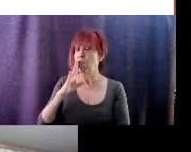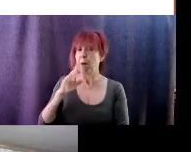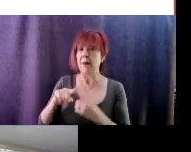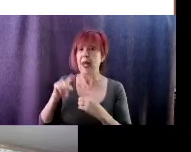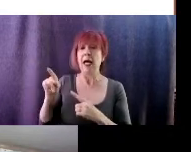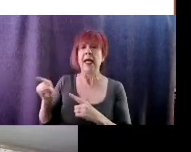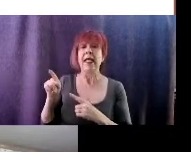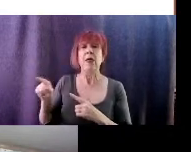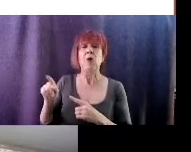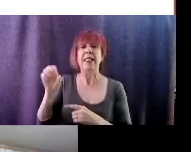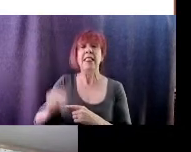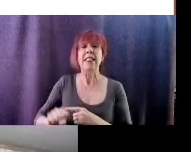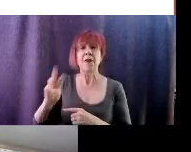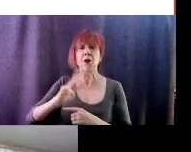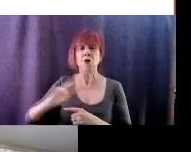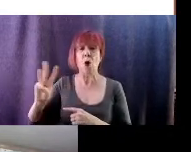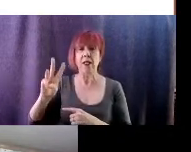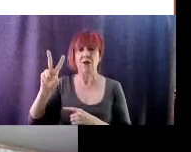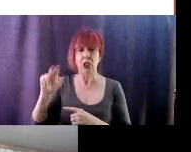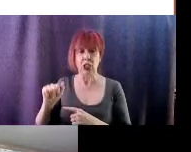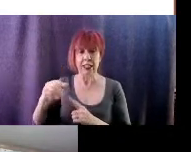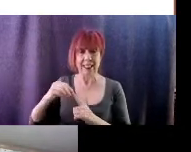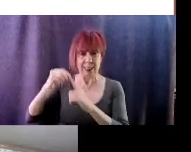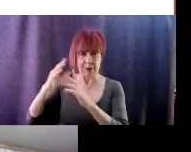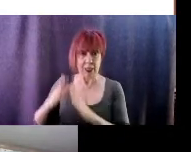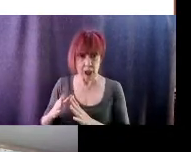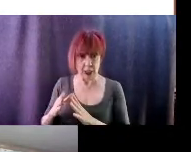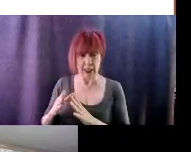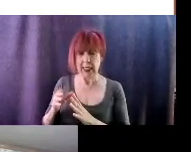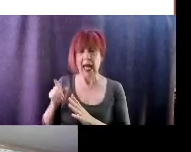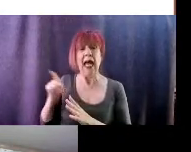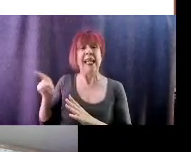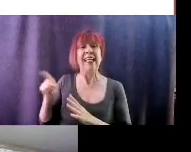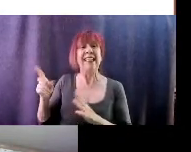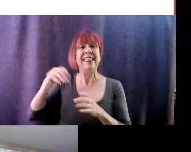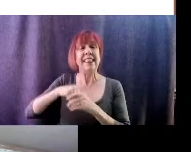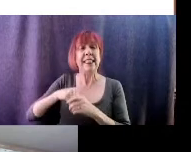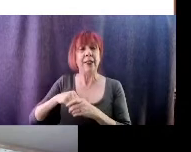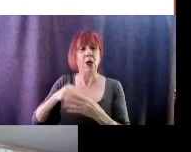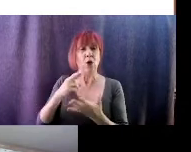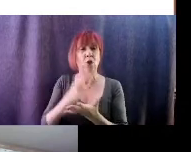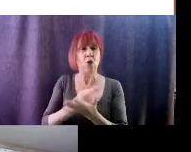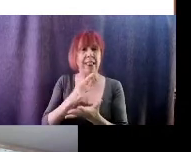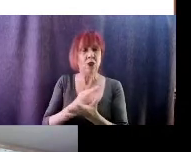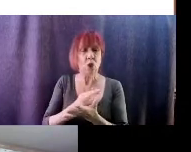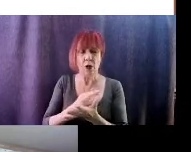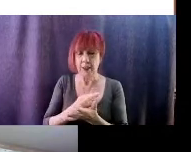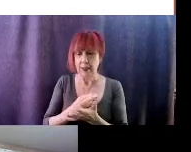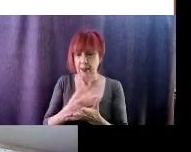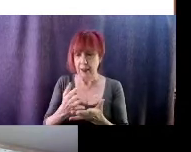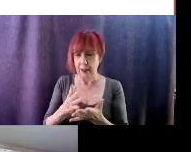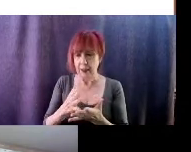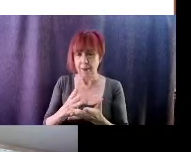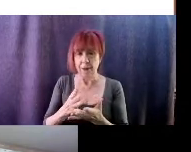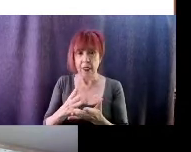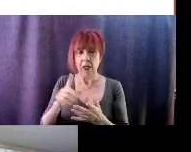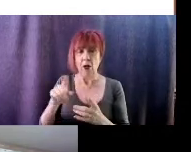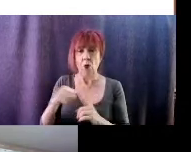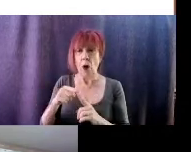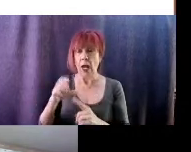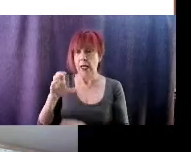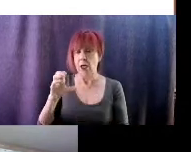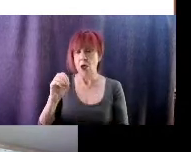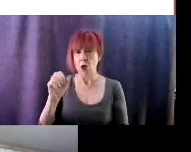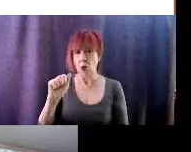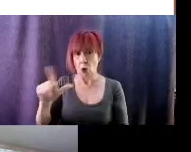specialist, and McDowell was part of the resource purse of West Virginia, where when coal was booming, McDowell was